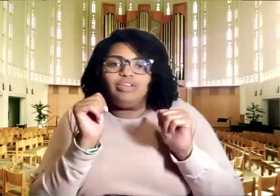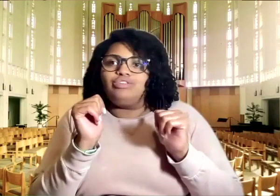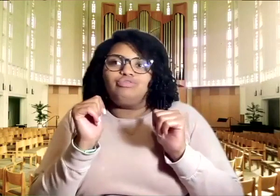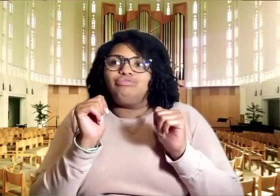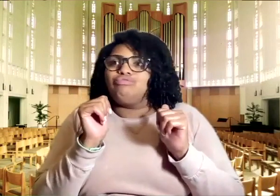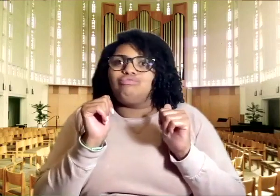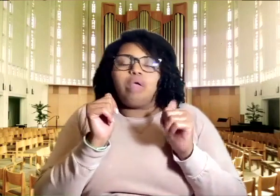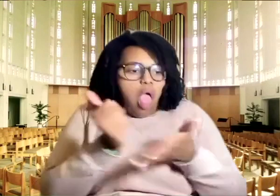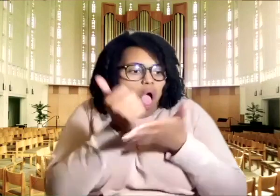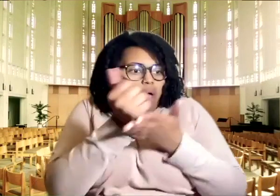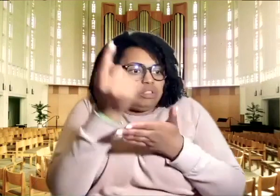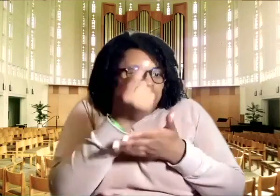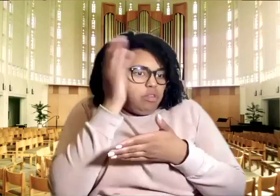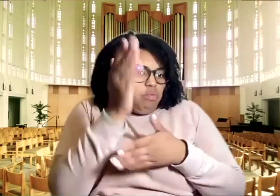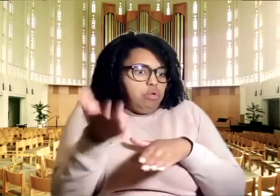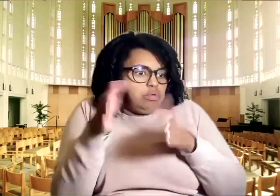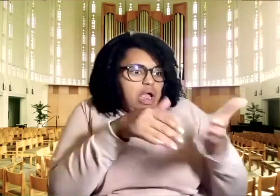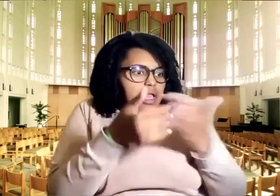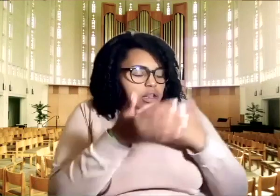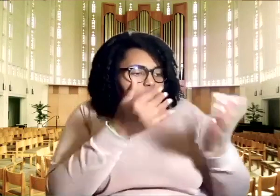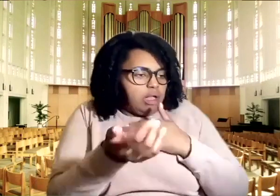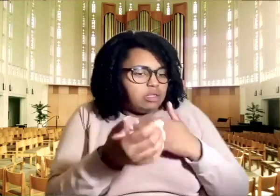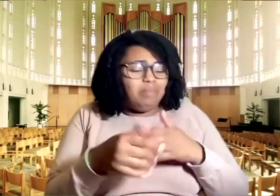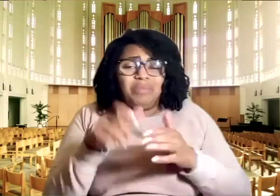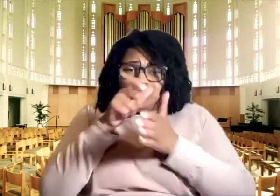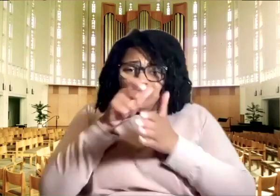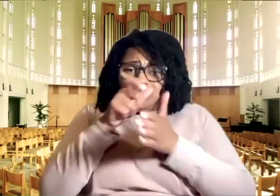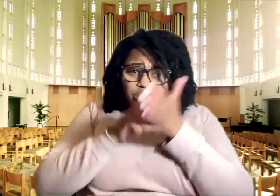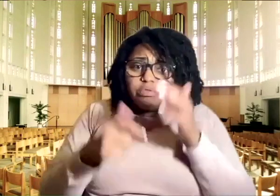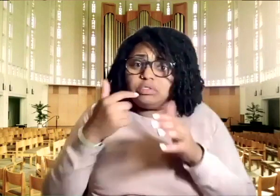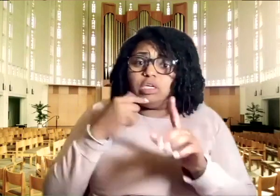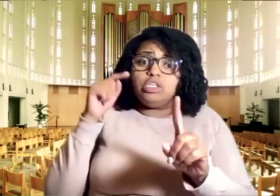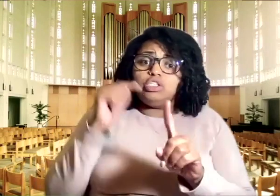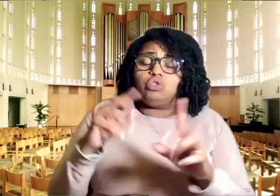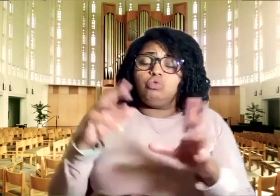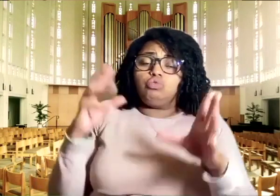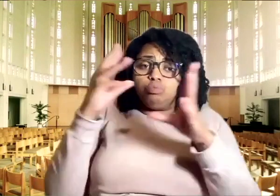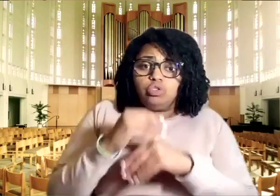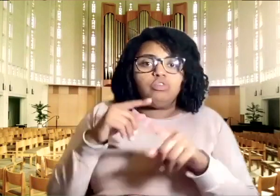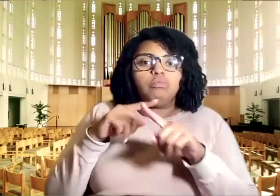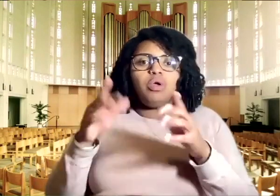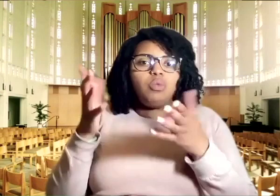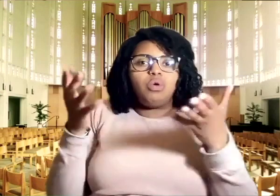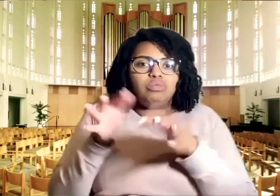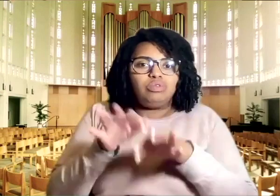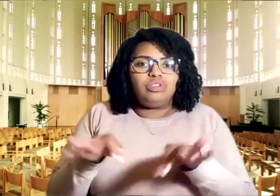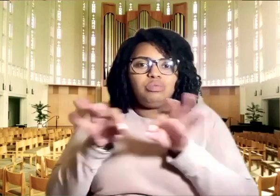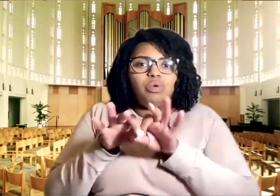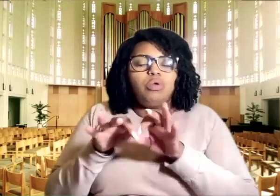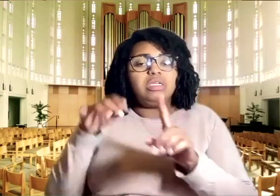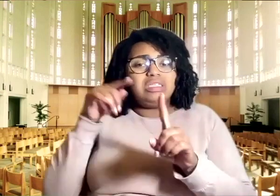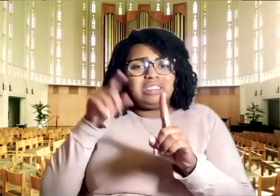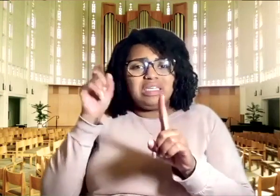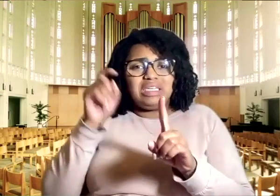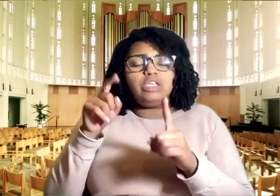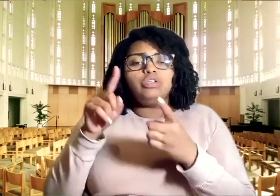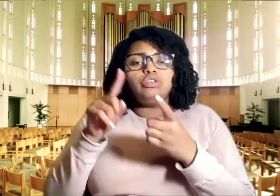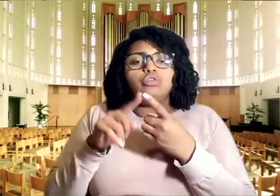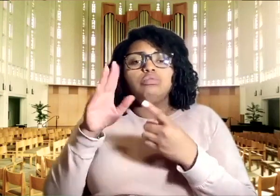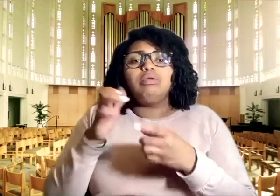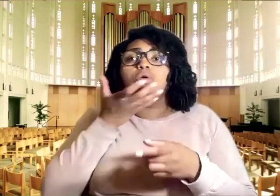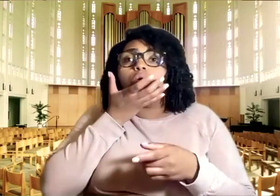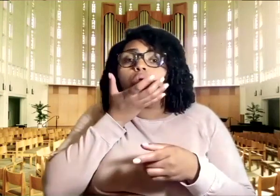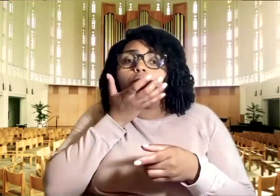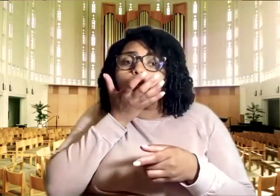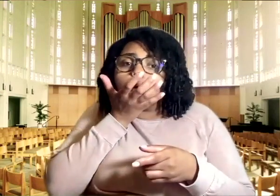The scriptures say she was quite beautiful, but what did it matter? She just needed to be a warm body to fill